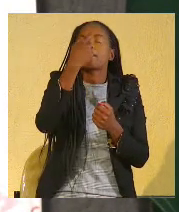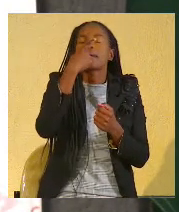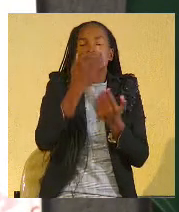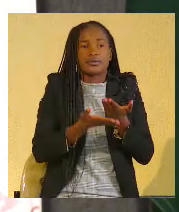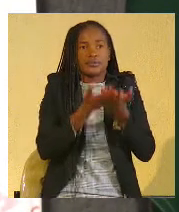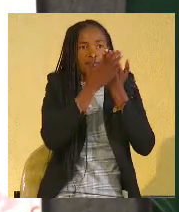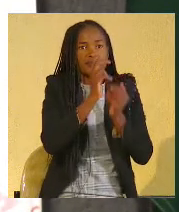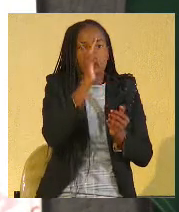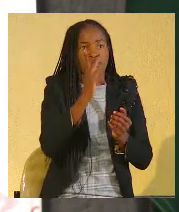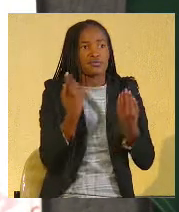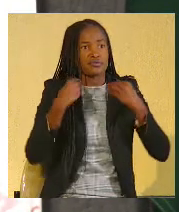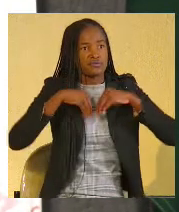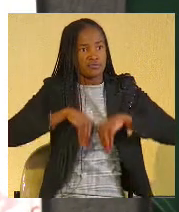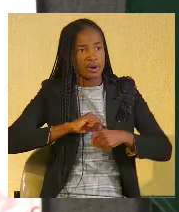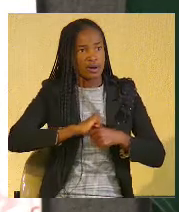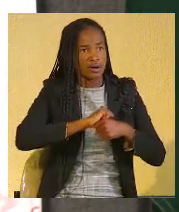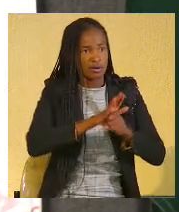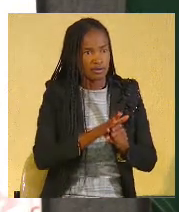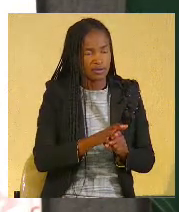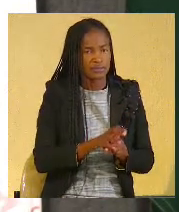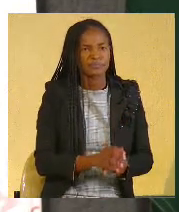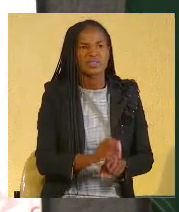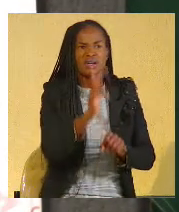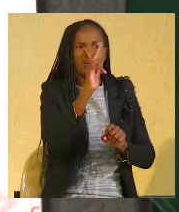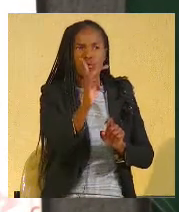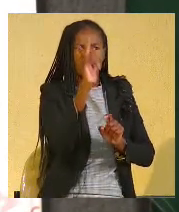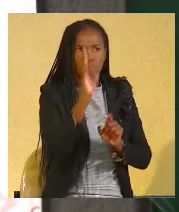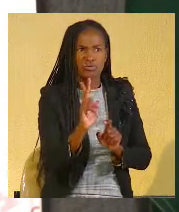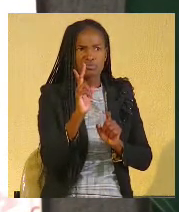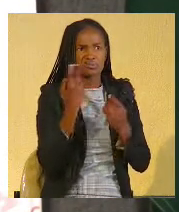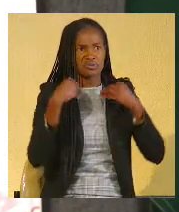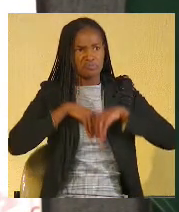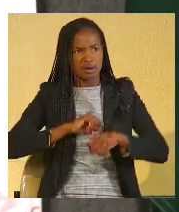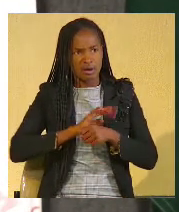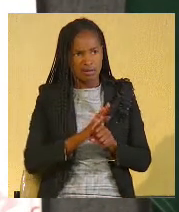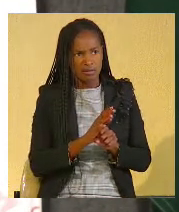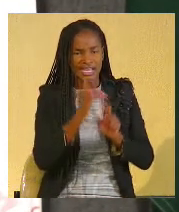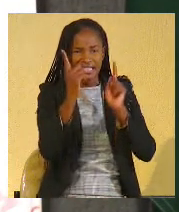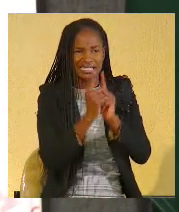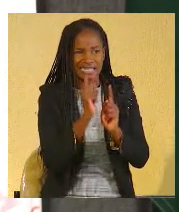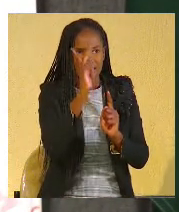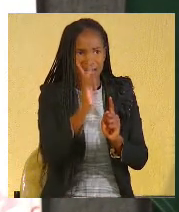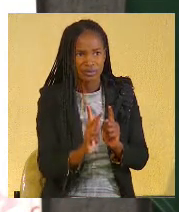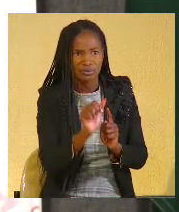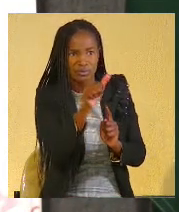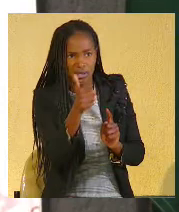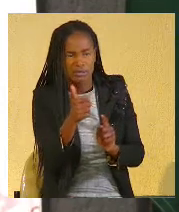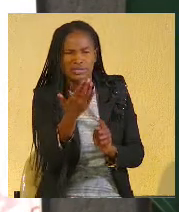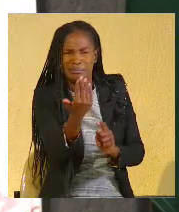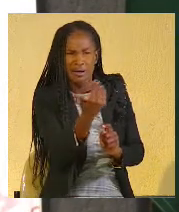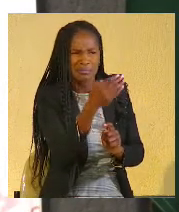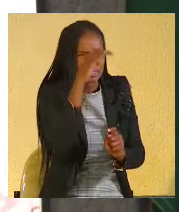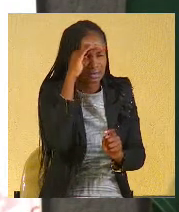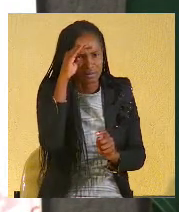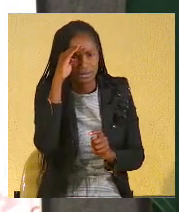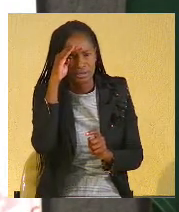ensure that all the contacts are brought into the fold so that no further transmission